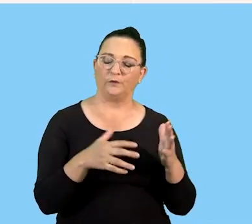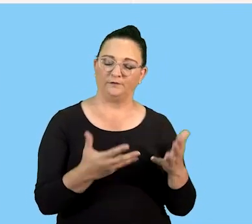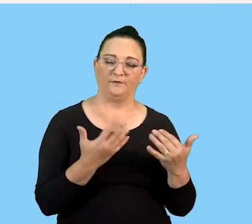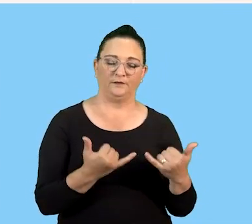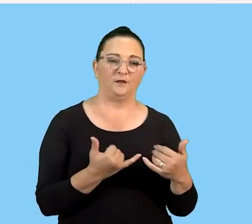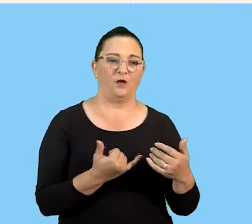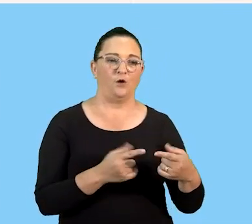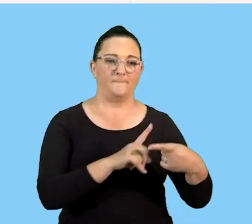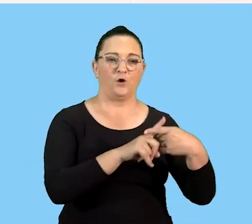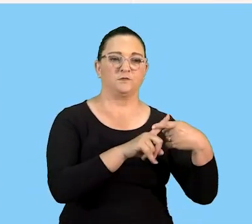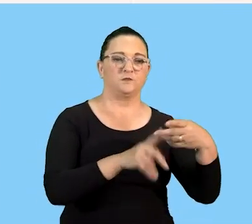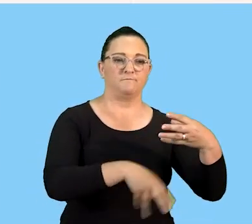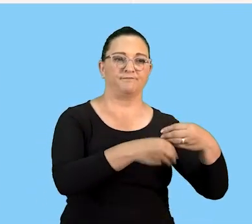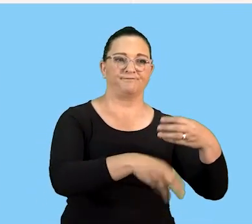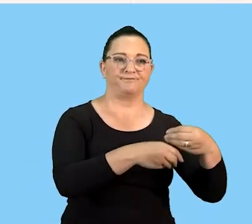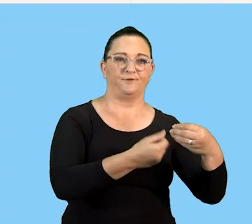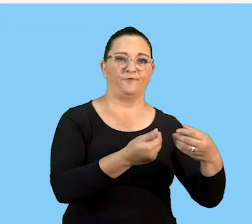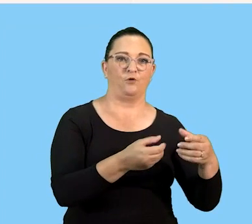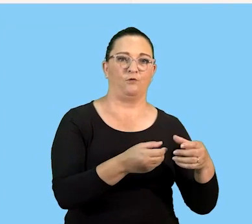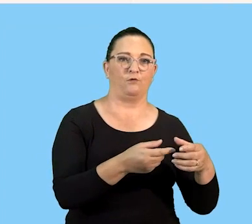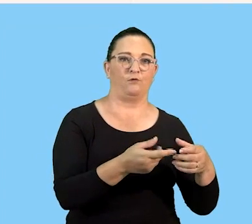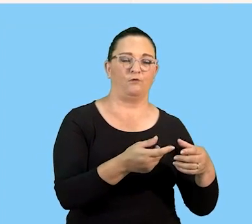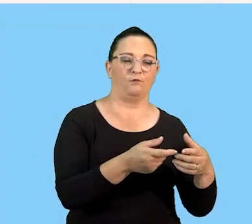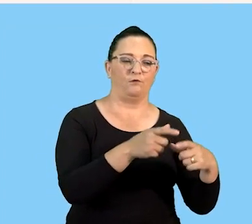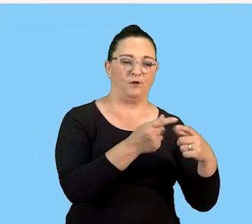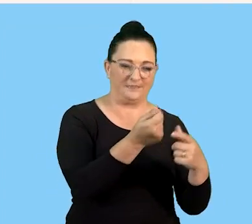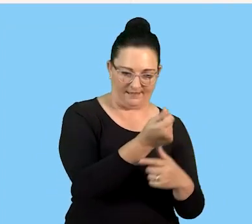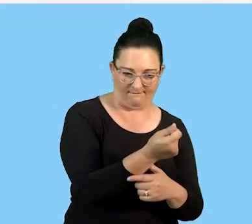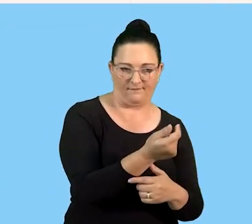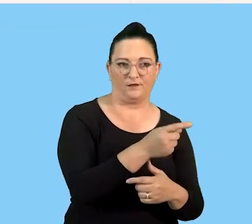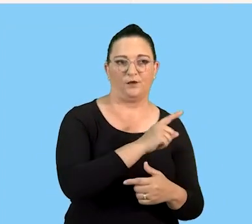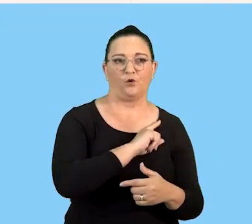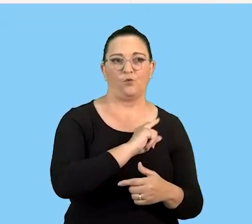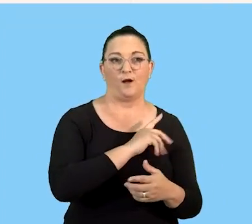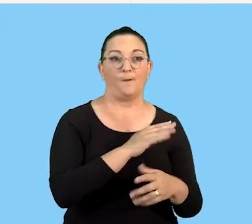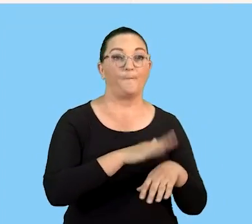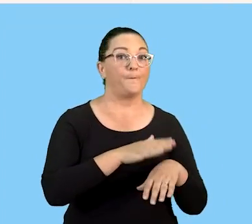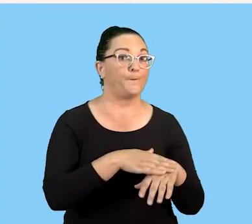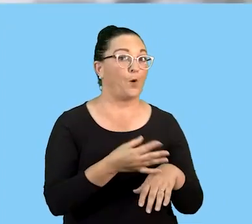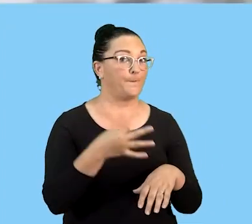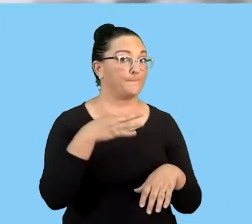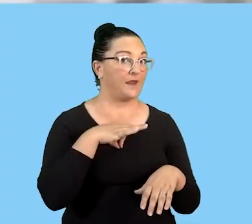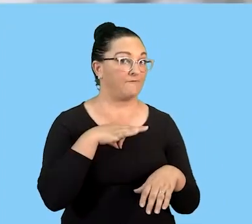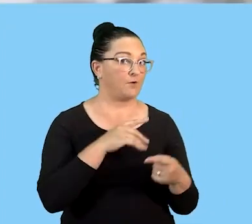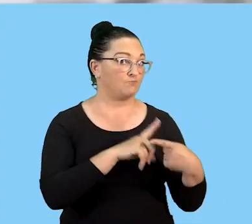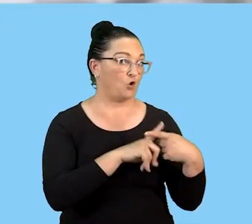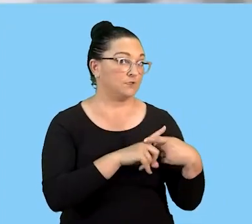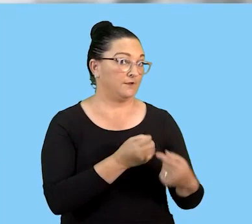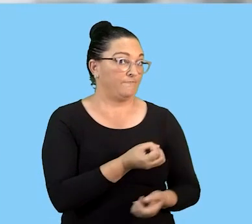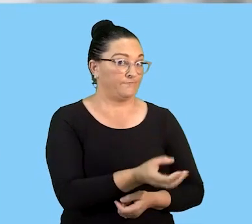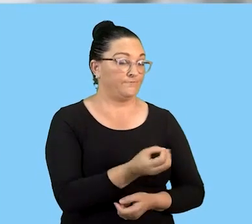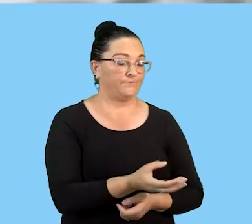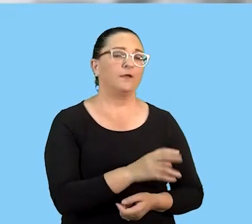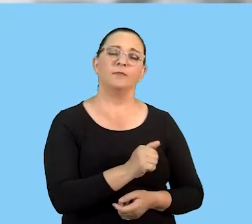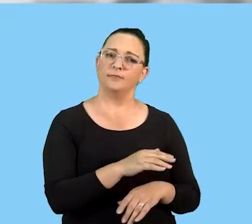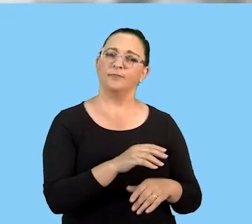remuneration package offered to employees. This is because the more benefits that are offered by the business, then the